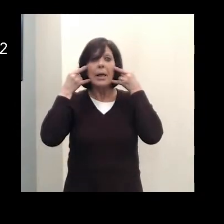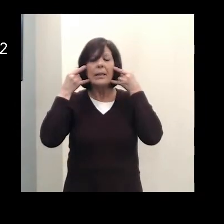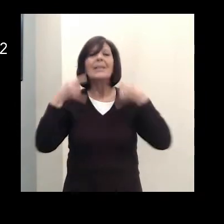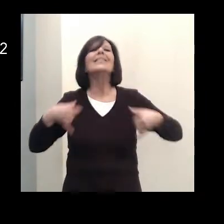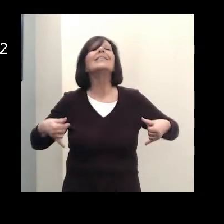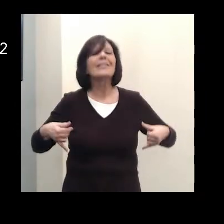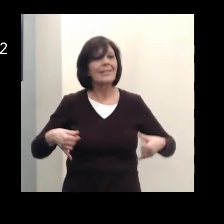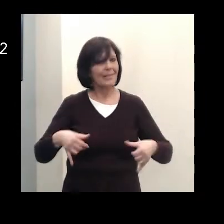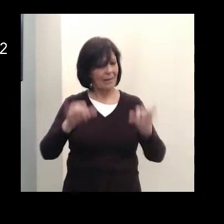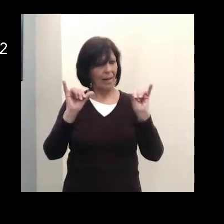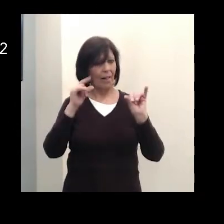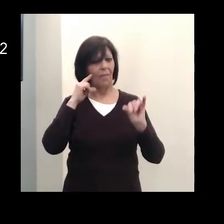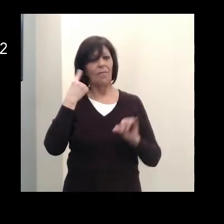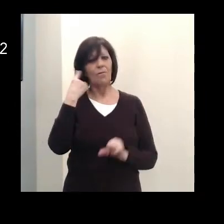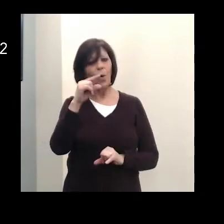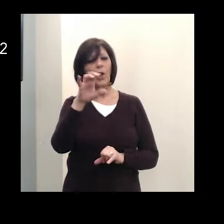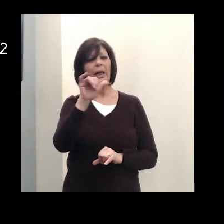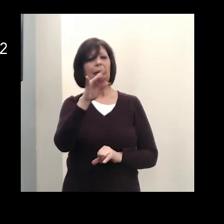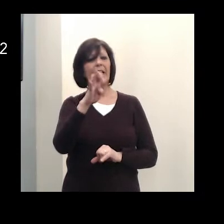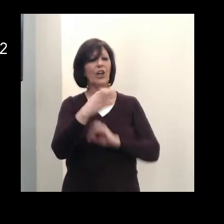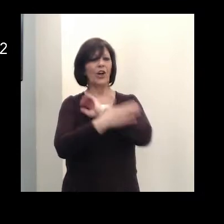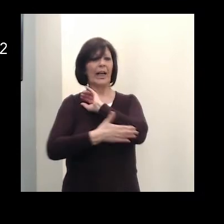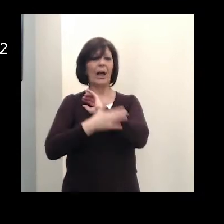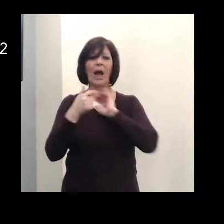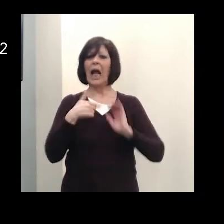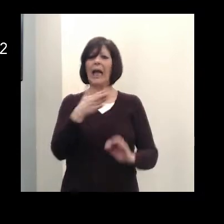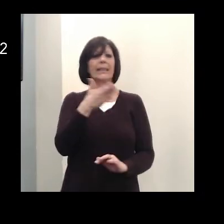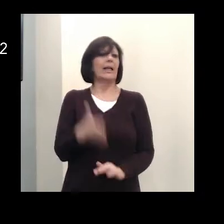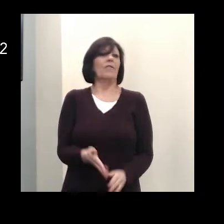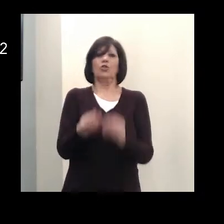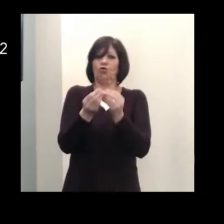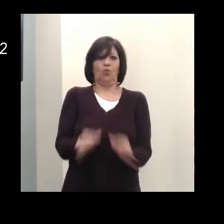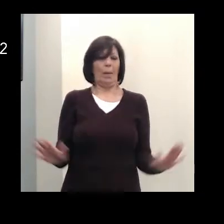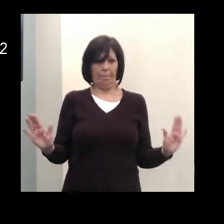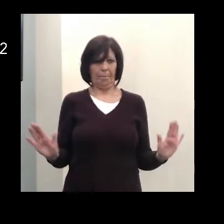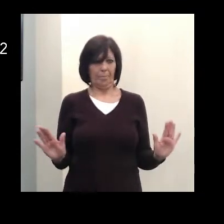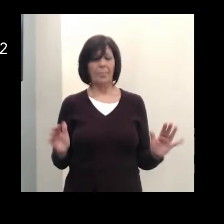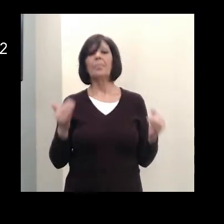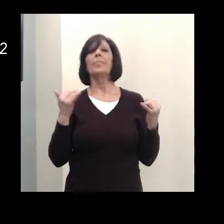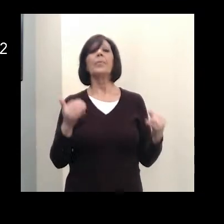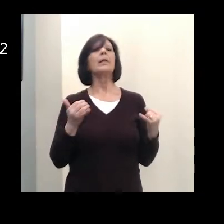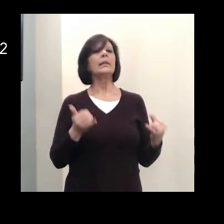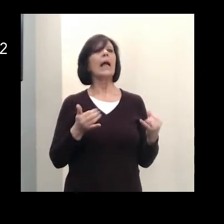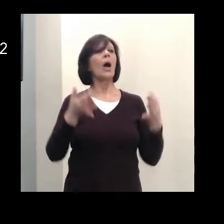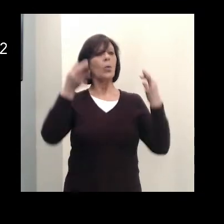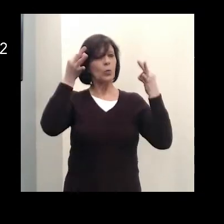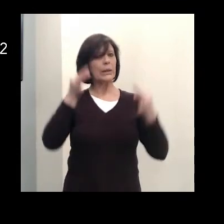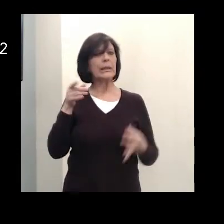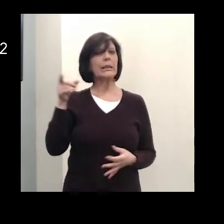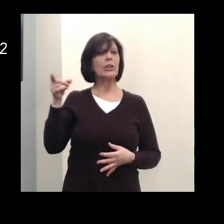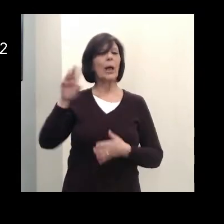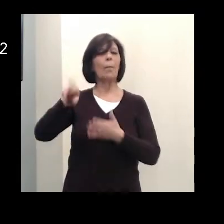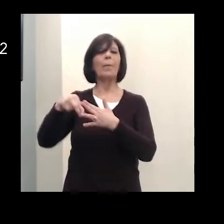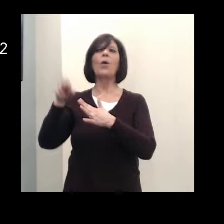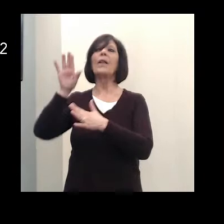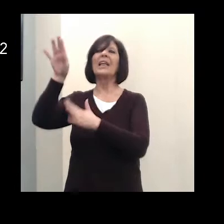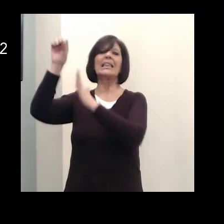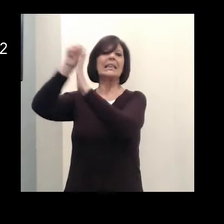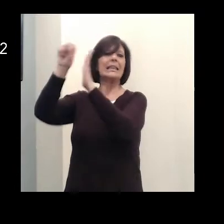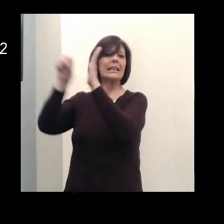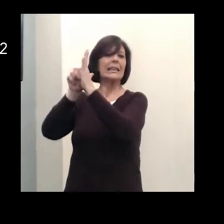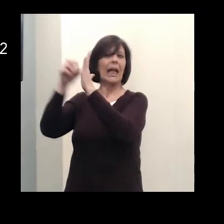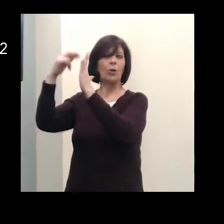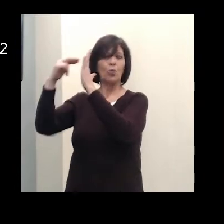for Erie County. It has never gone out of effect. Now that a decision has been rendered with regards to the state rule, while that is